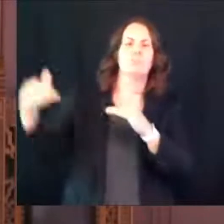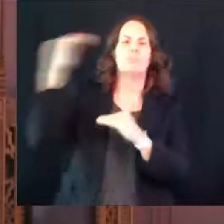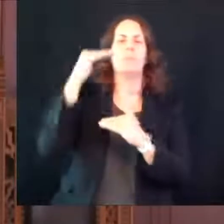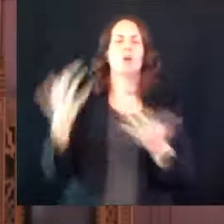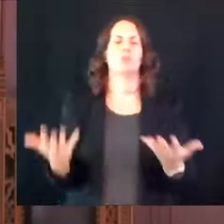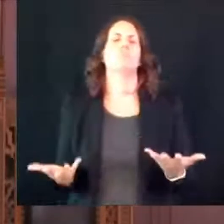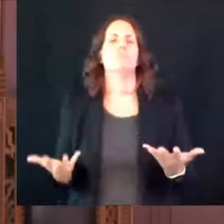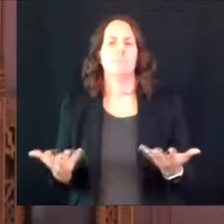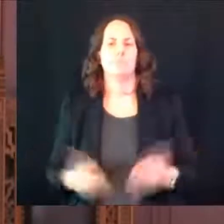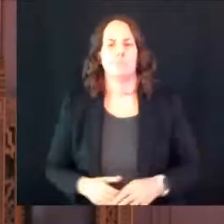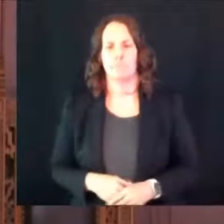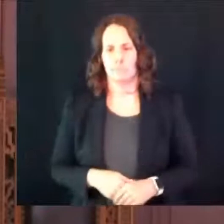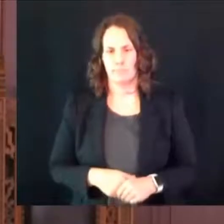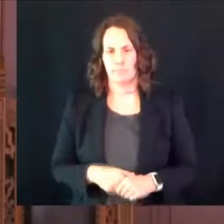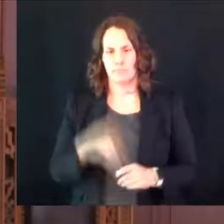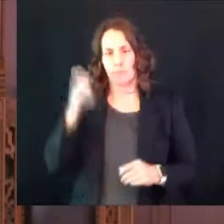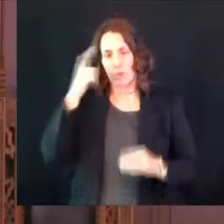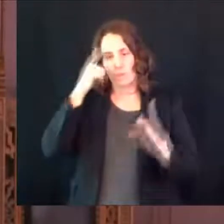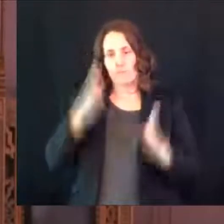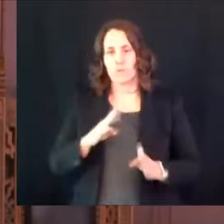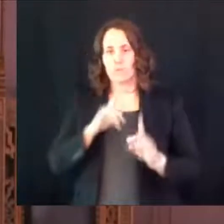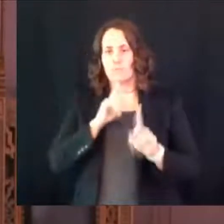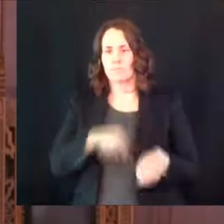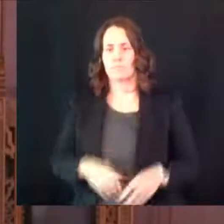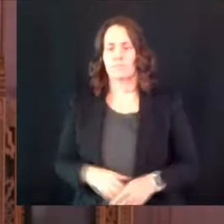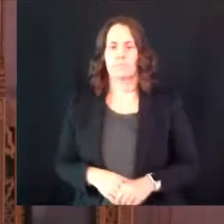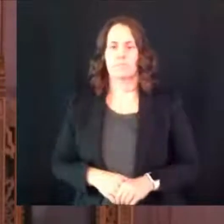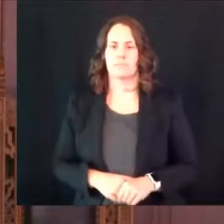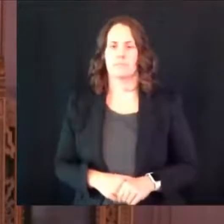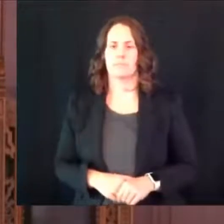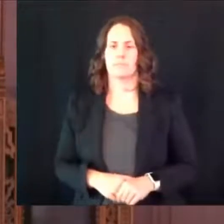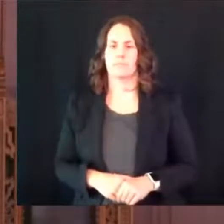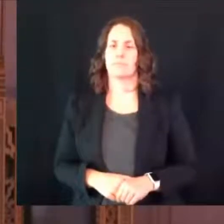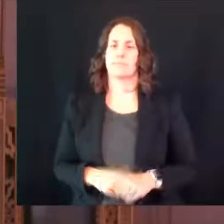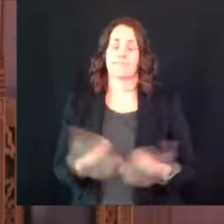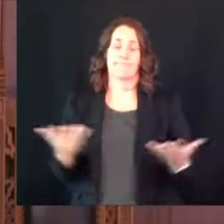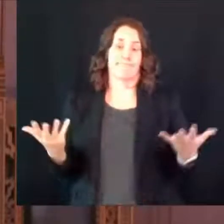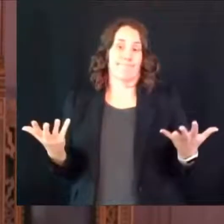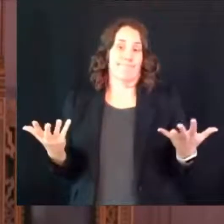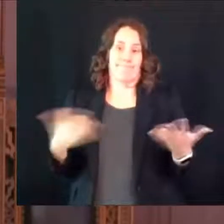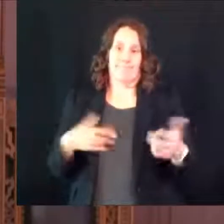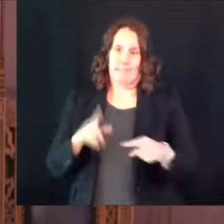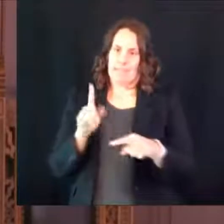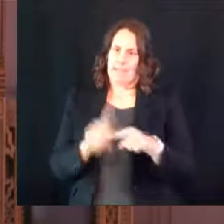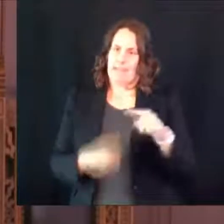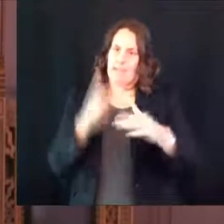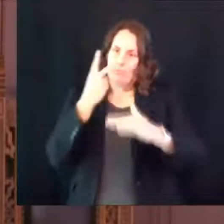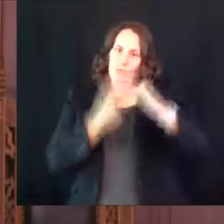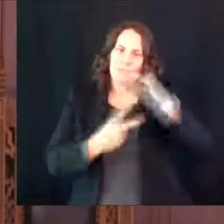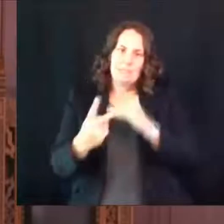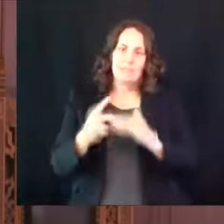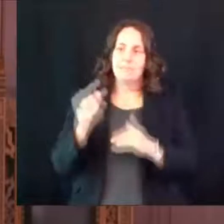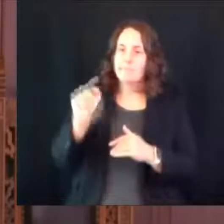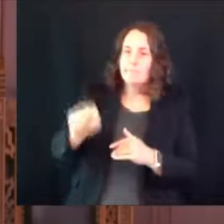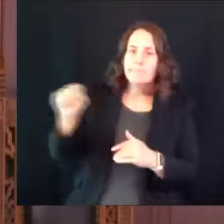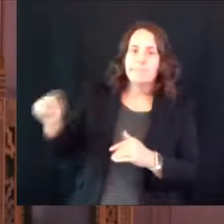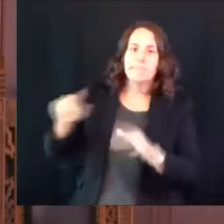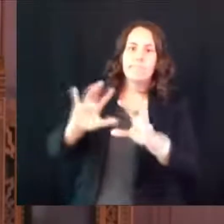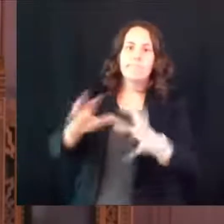it's consistent with the past, then I guess we would expect to have a challenge in the court. We believe we